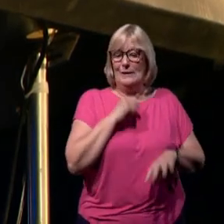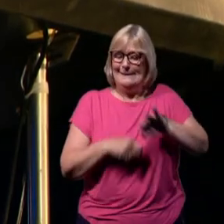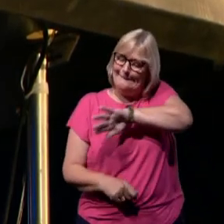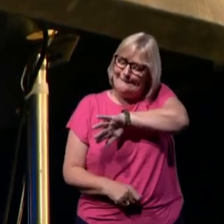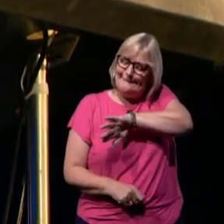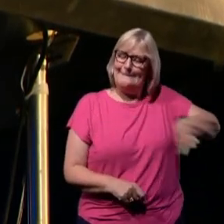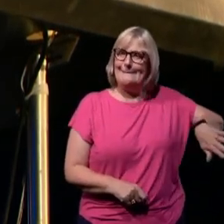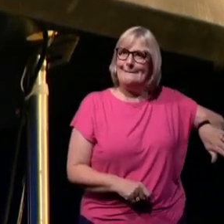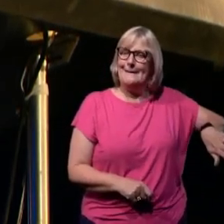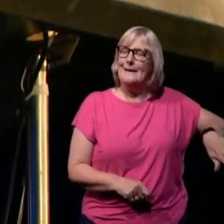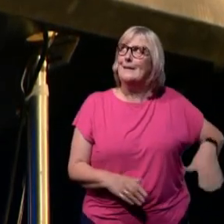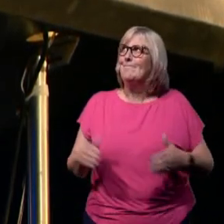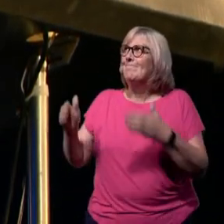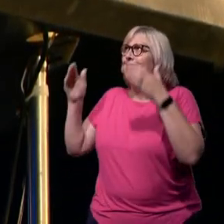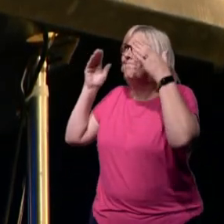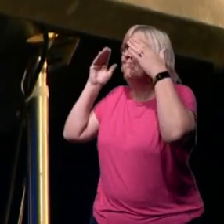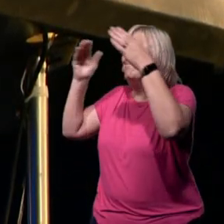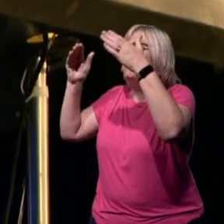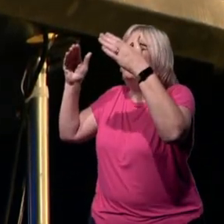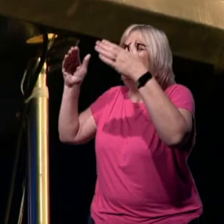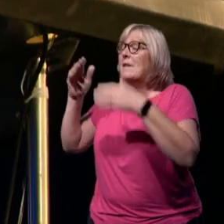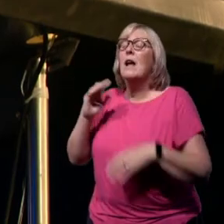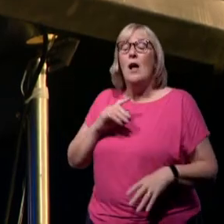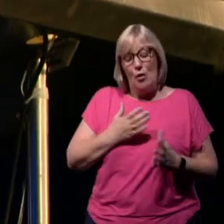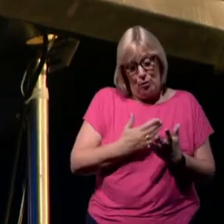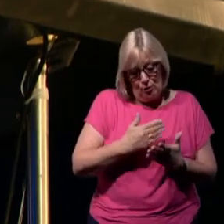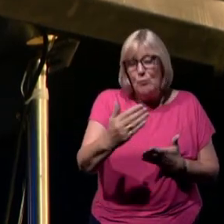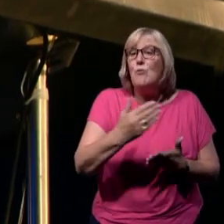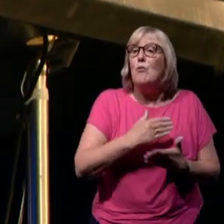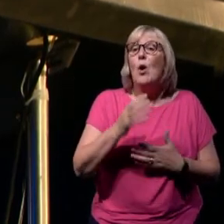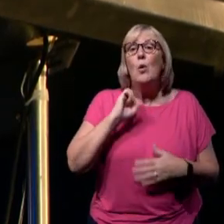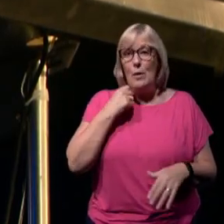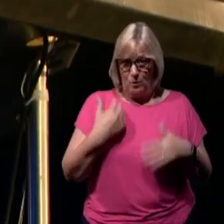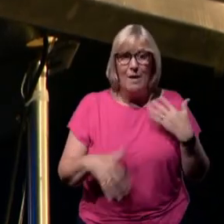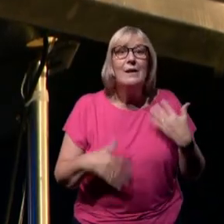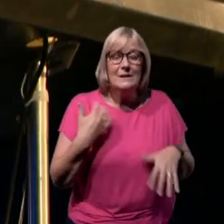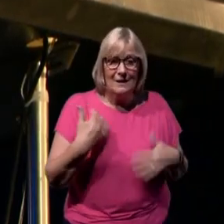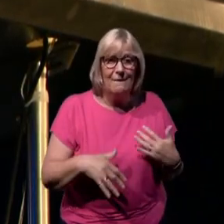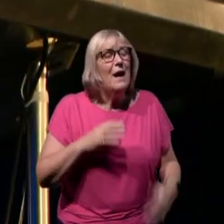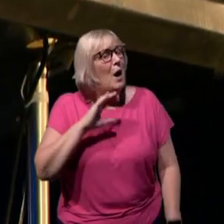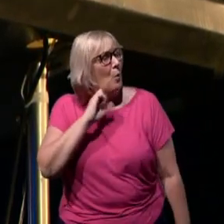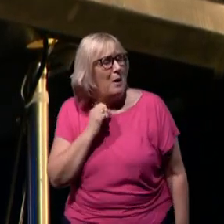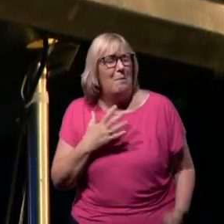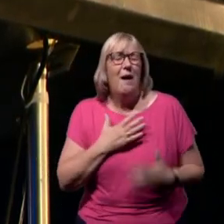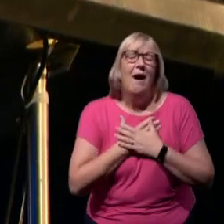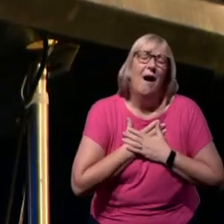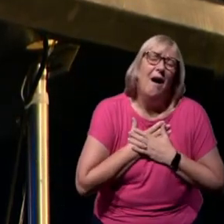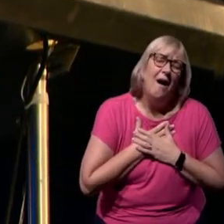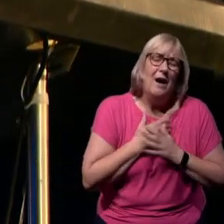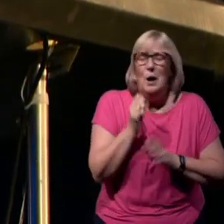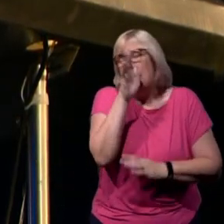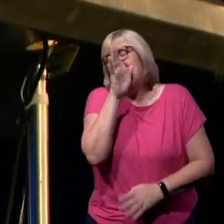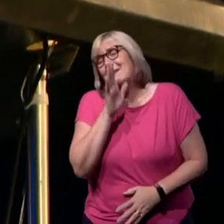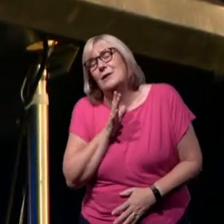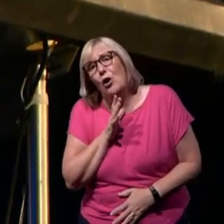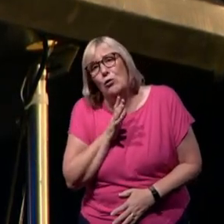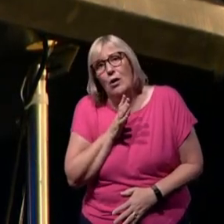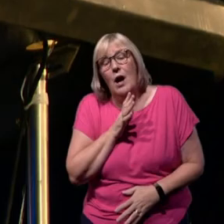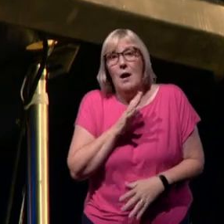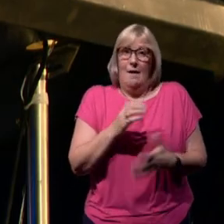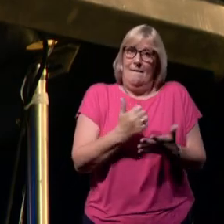want to make Jesus known, we will suffer. And let's not pretend that there will not be pain and sorrow. It may be